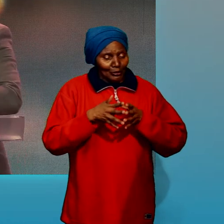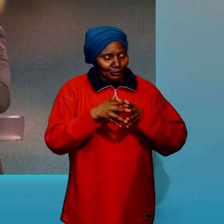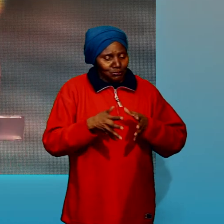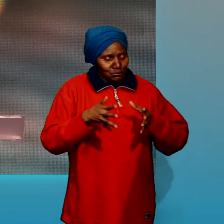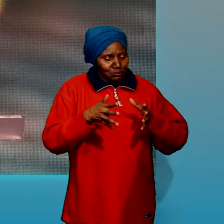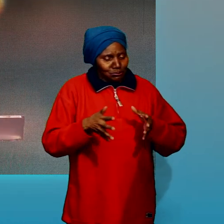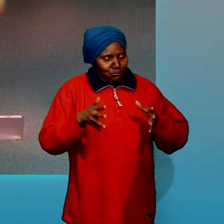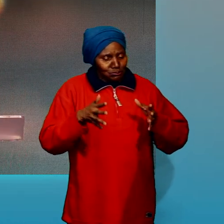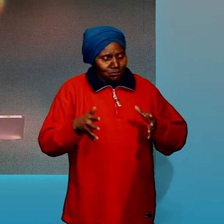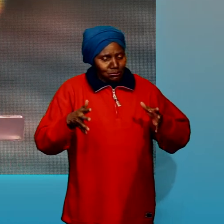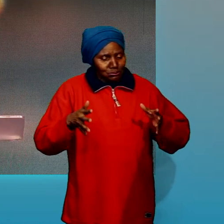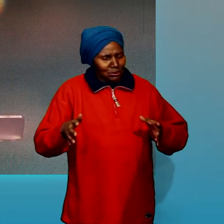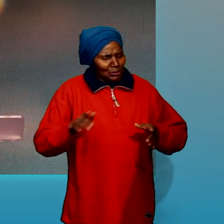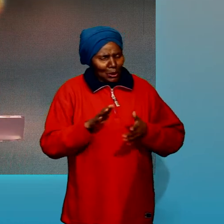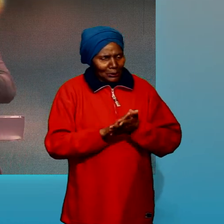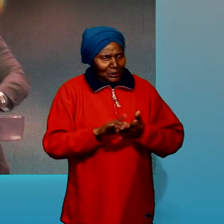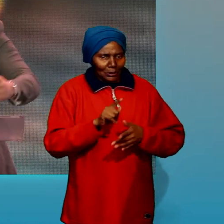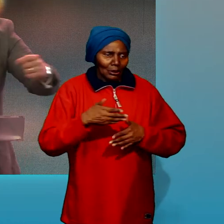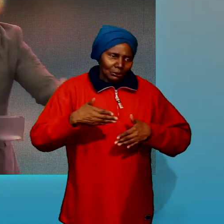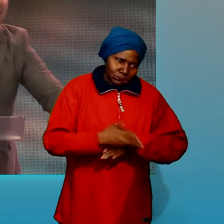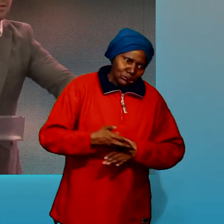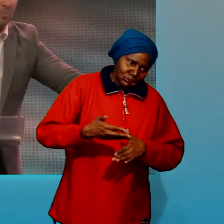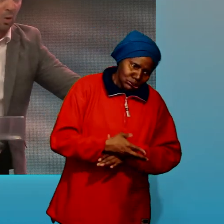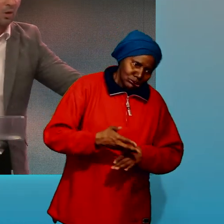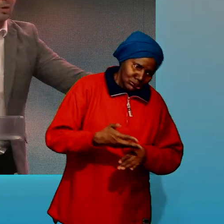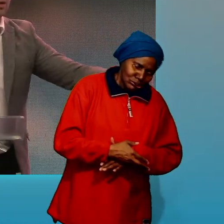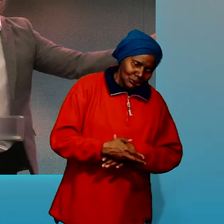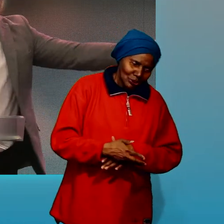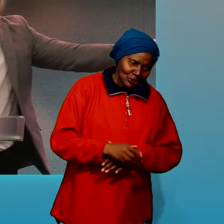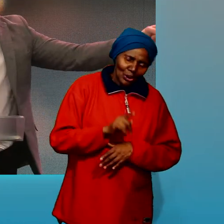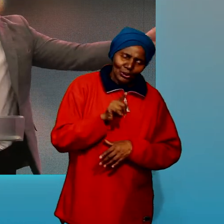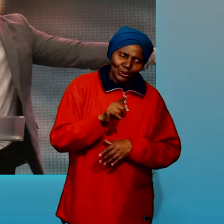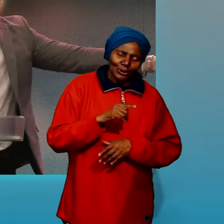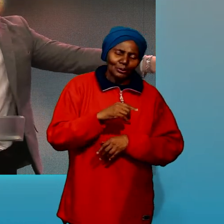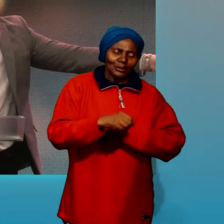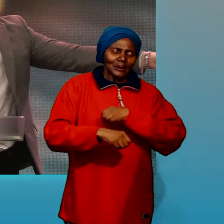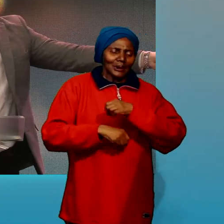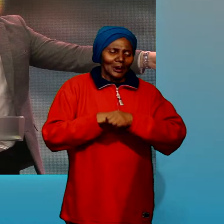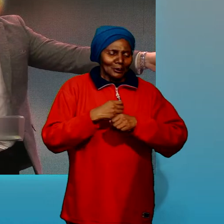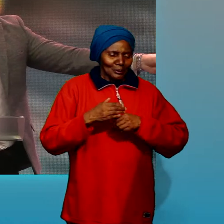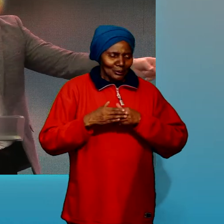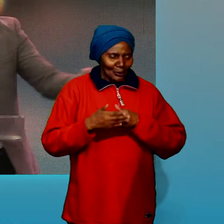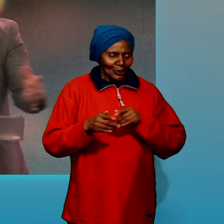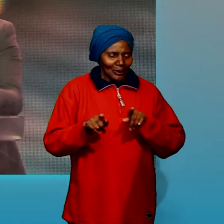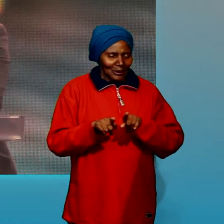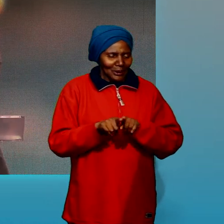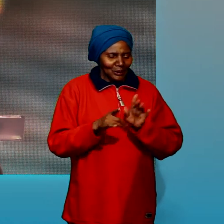doesn't mean you doing more. It means you being more like Jesus.